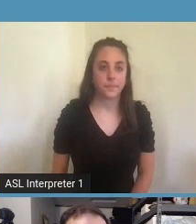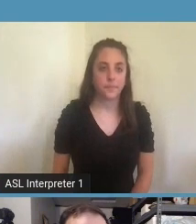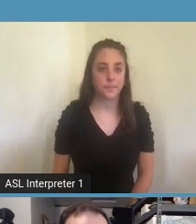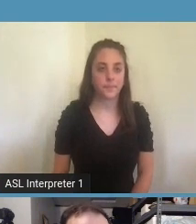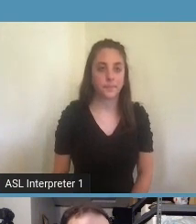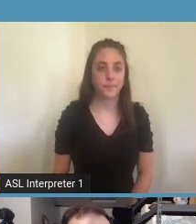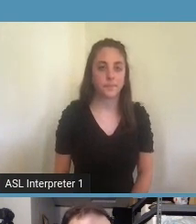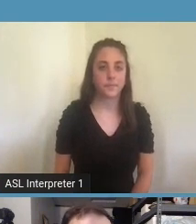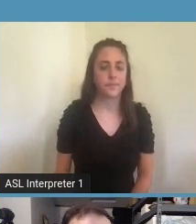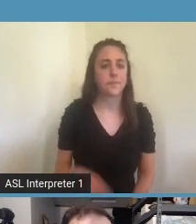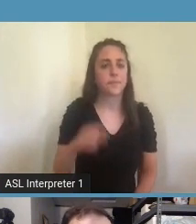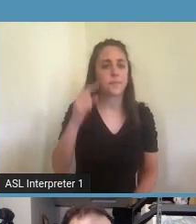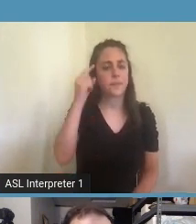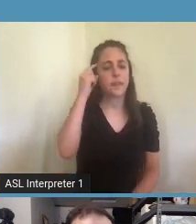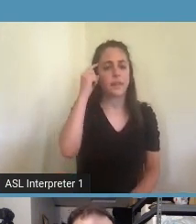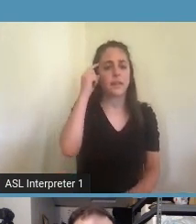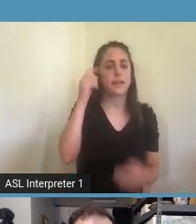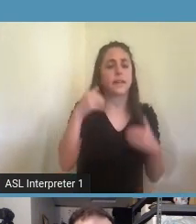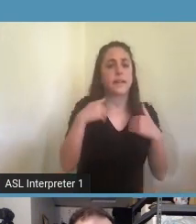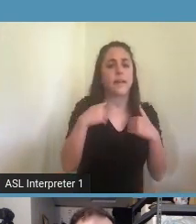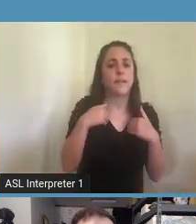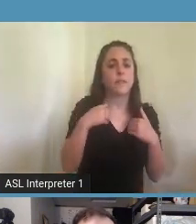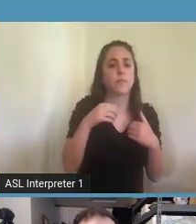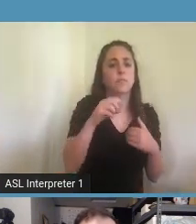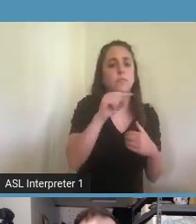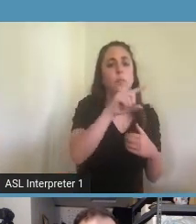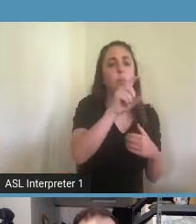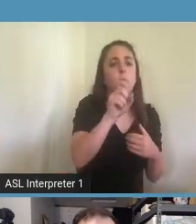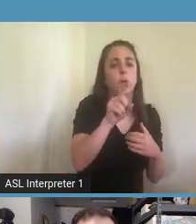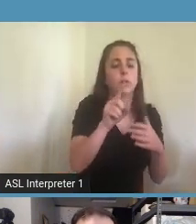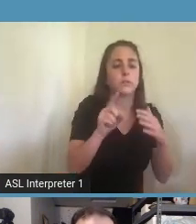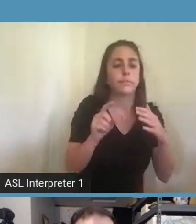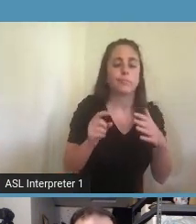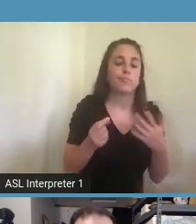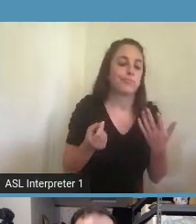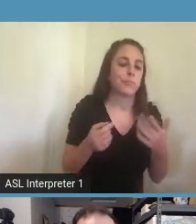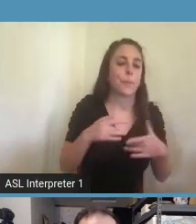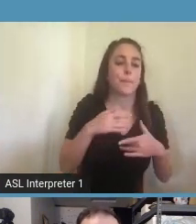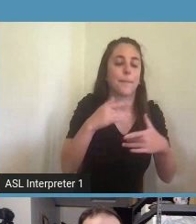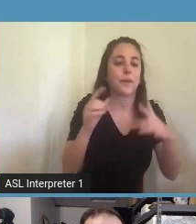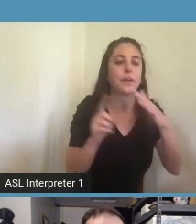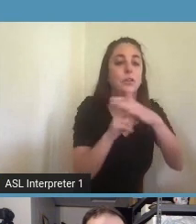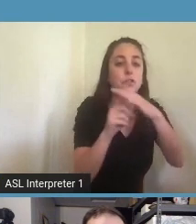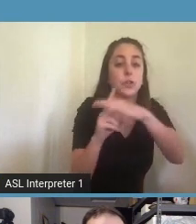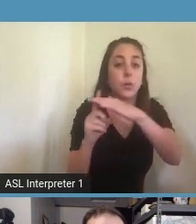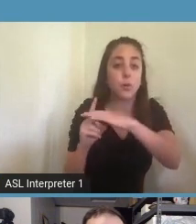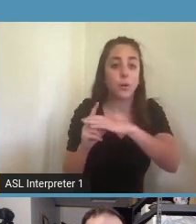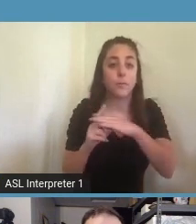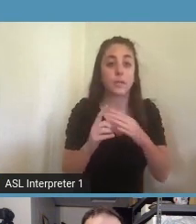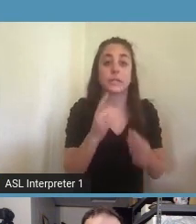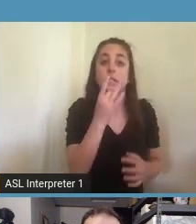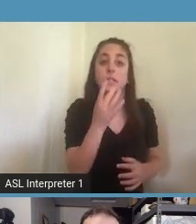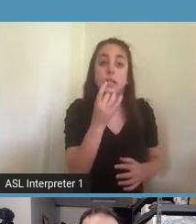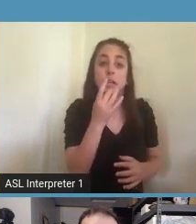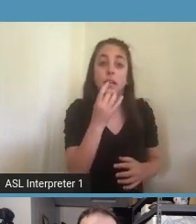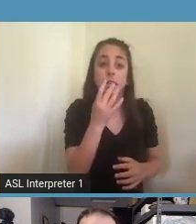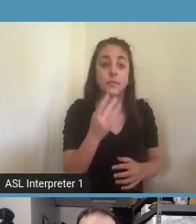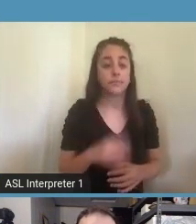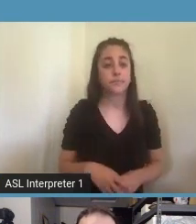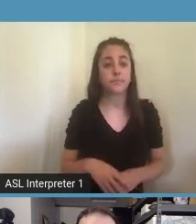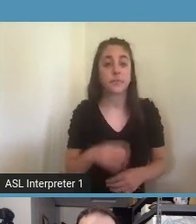And I think we have a question that I've seen as we're talking about lighting. Yeah,